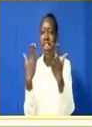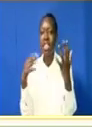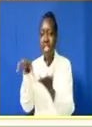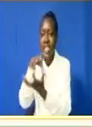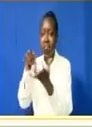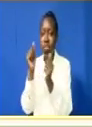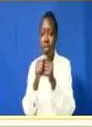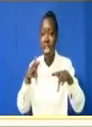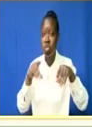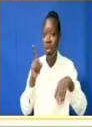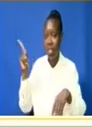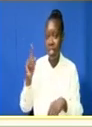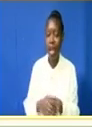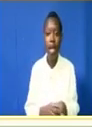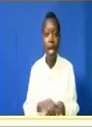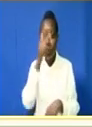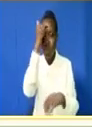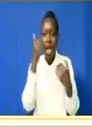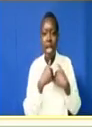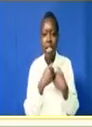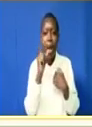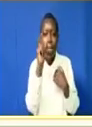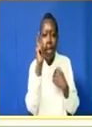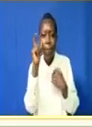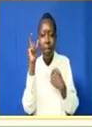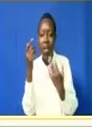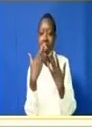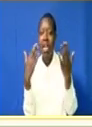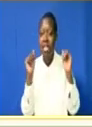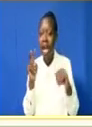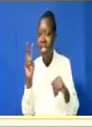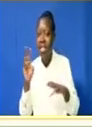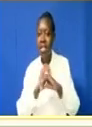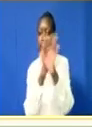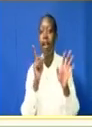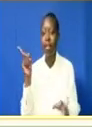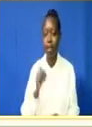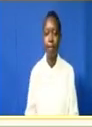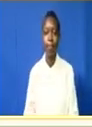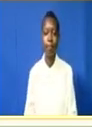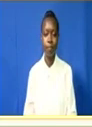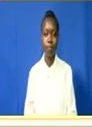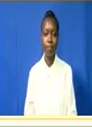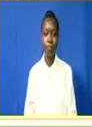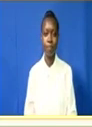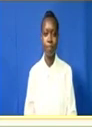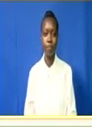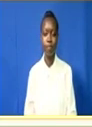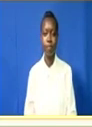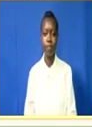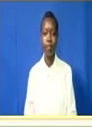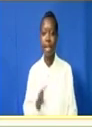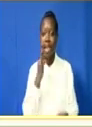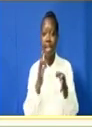has big particles. Particles, okay. The particles are big. Mm. And if we can